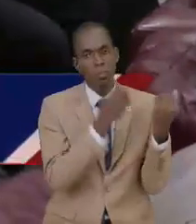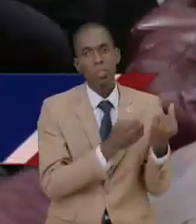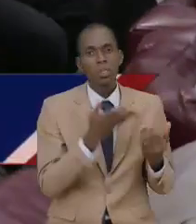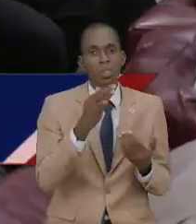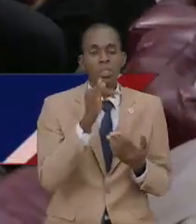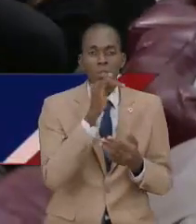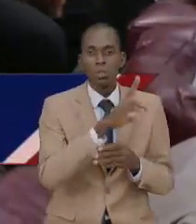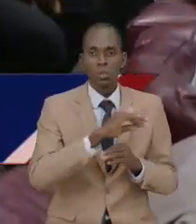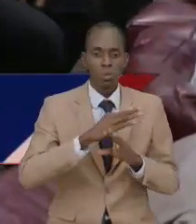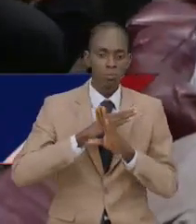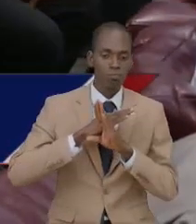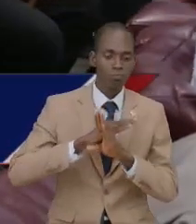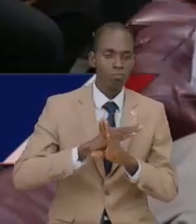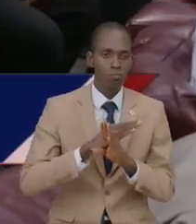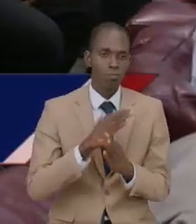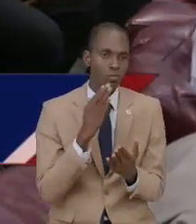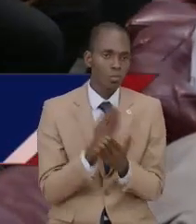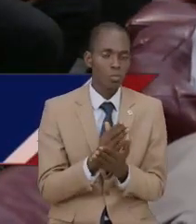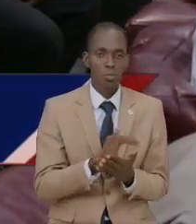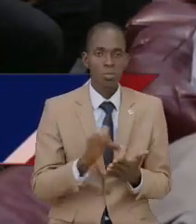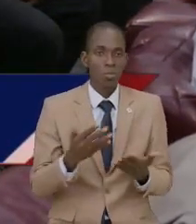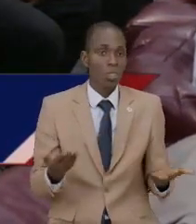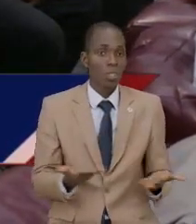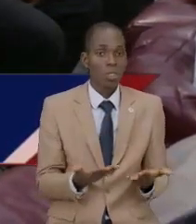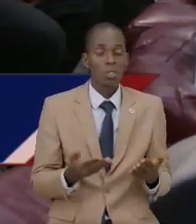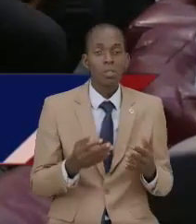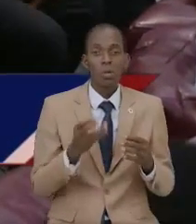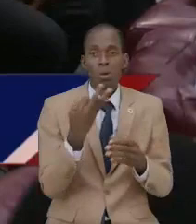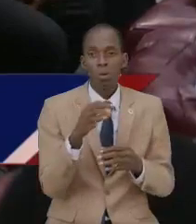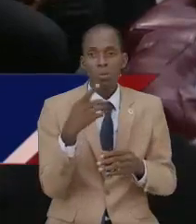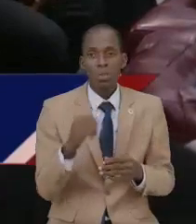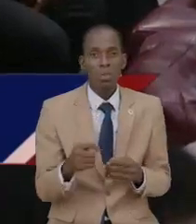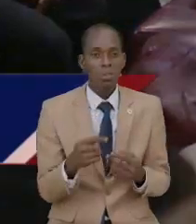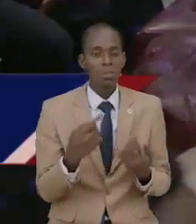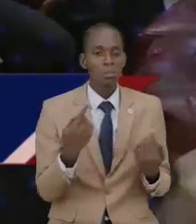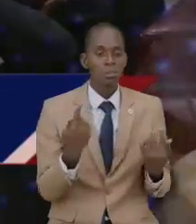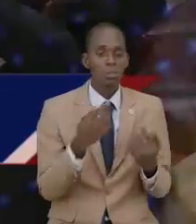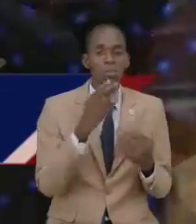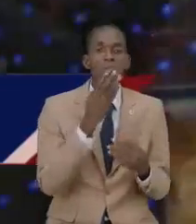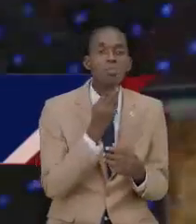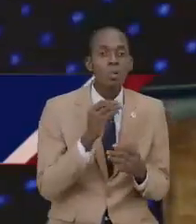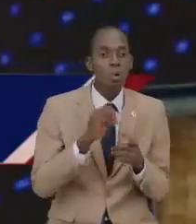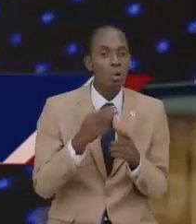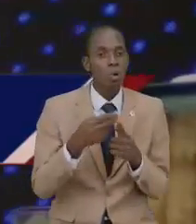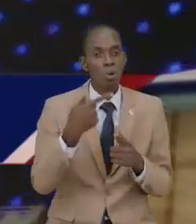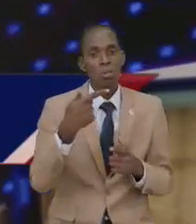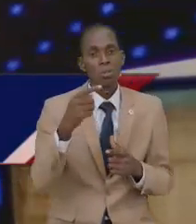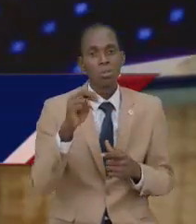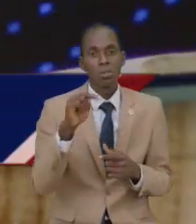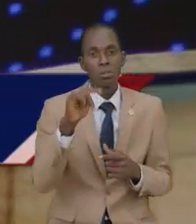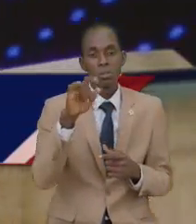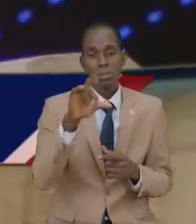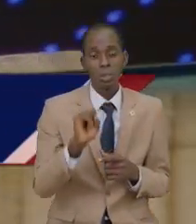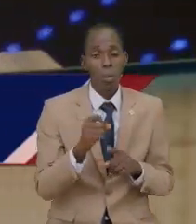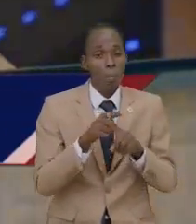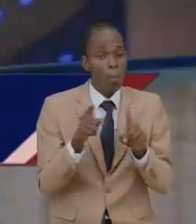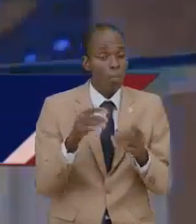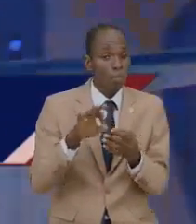restriction here to the Jews or to the Gentiles. The Spirit of God coming to